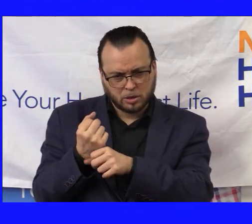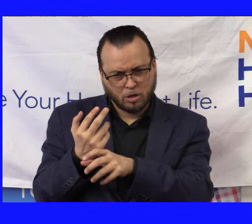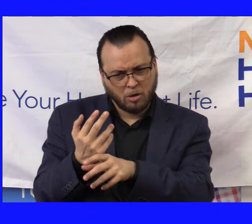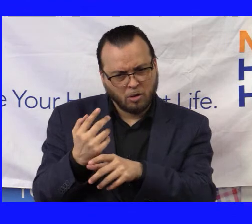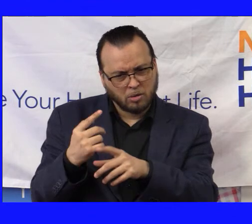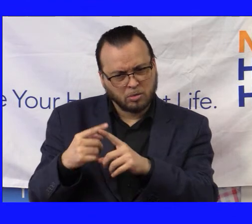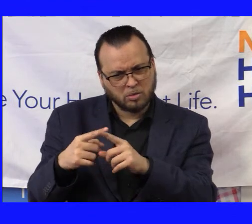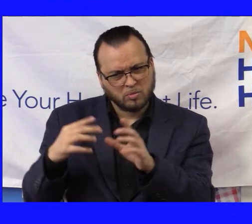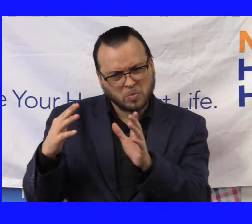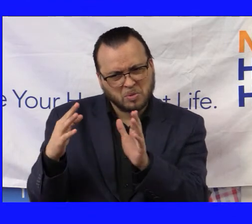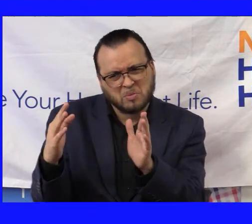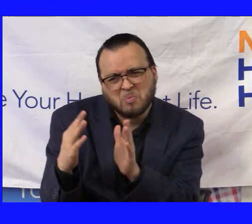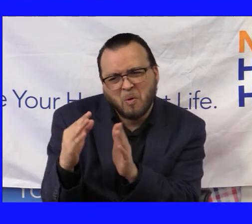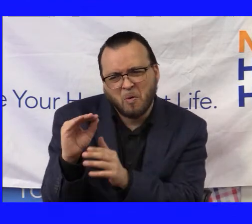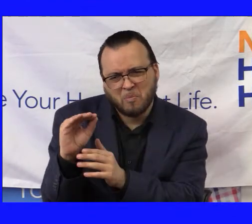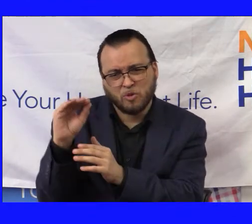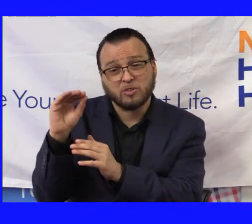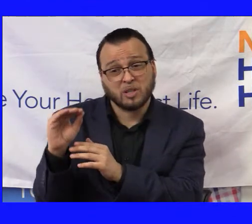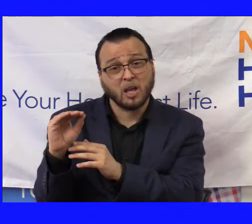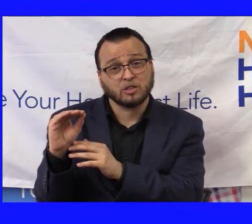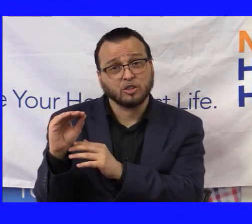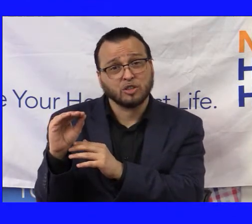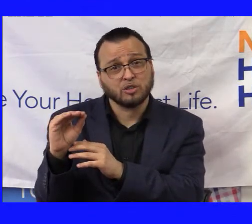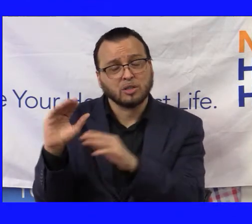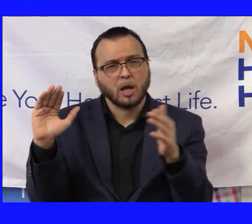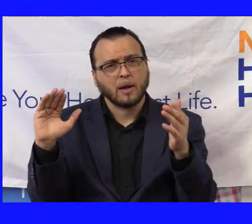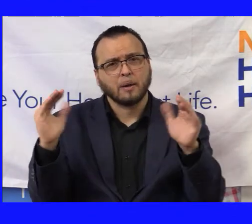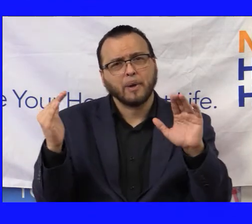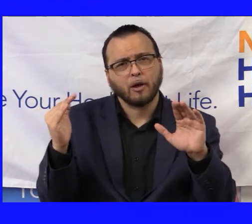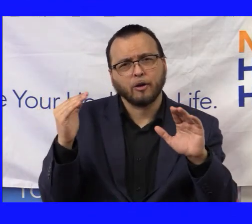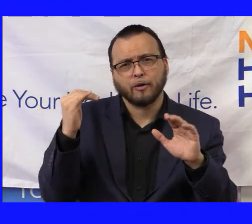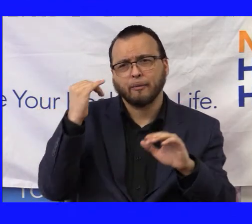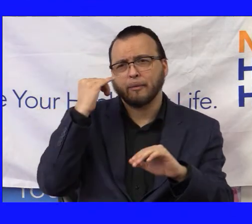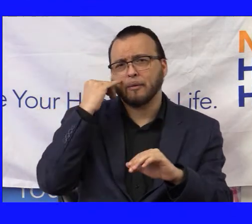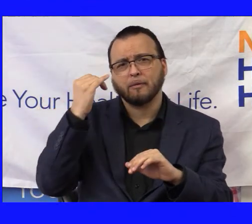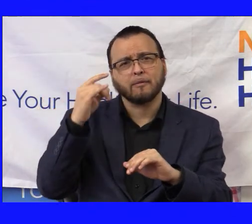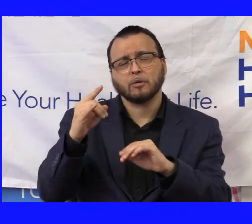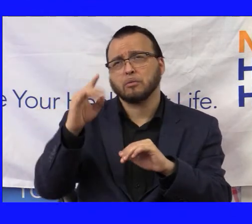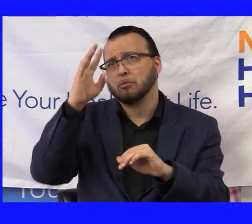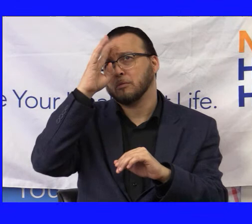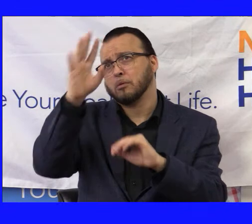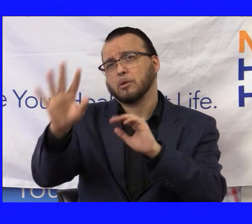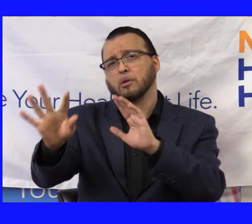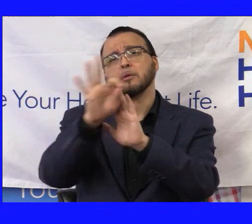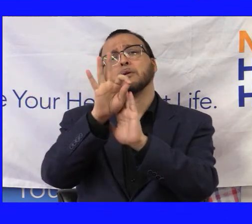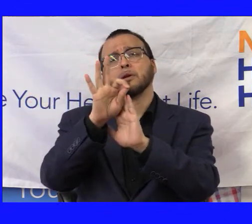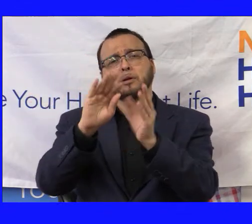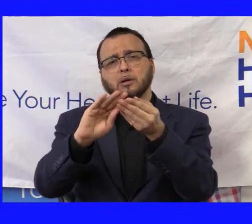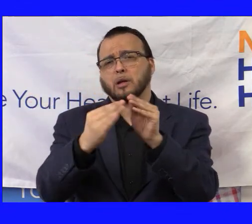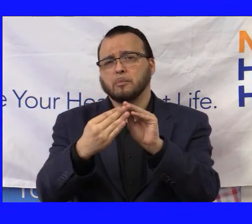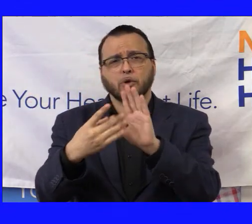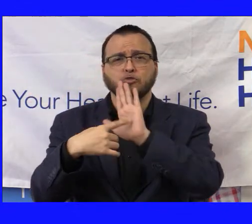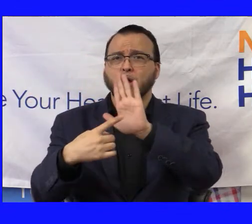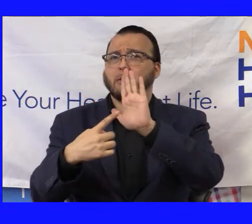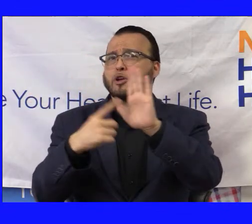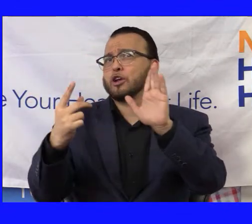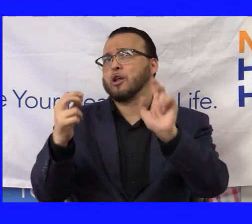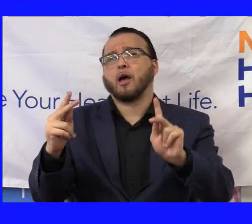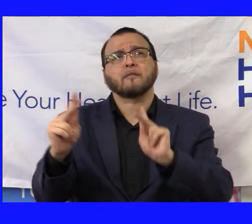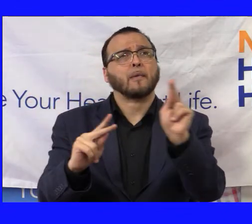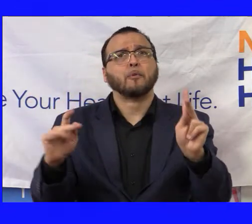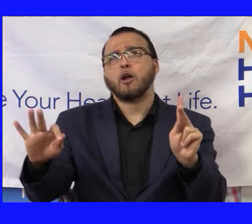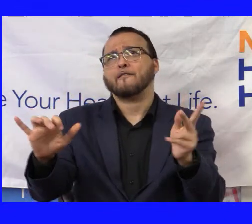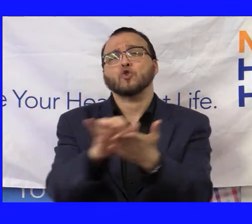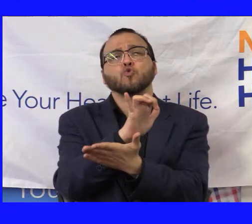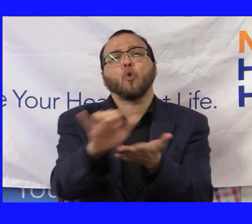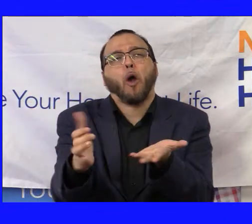small percentage relative to if you just picked a figure, the representation of the population in New York. But I